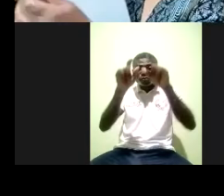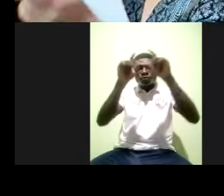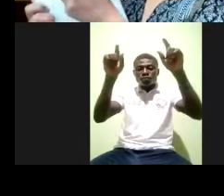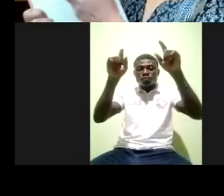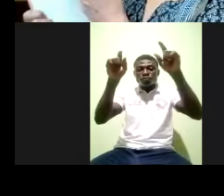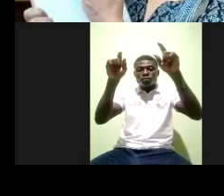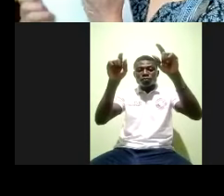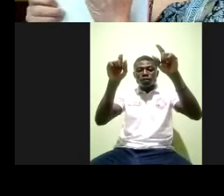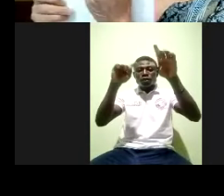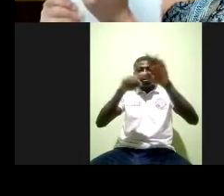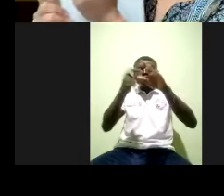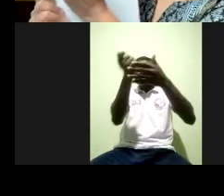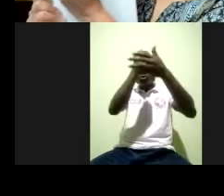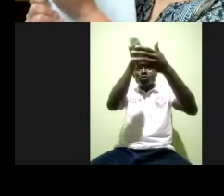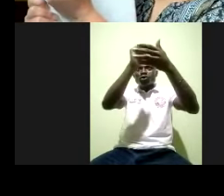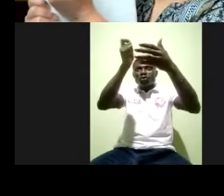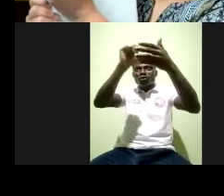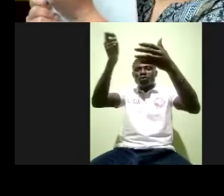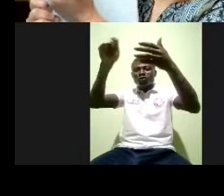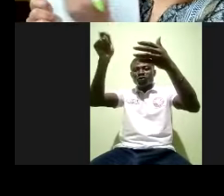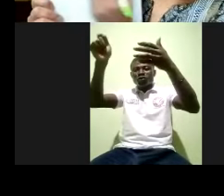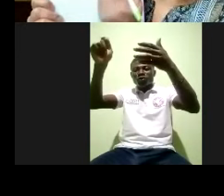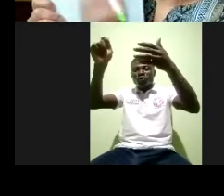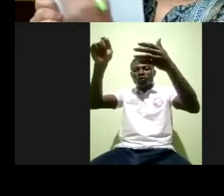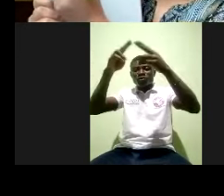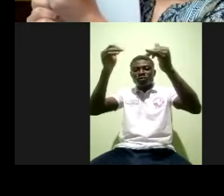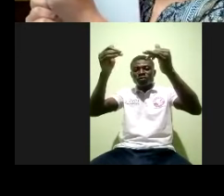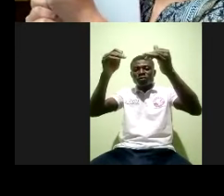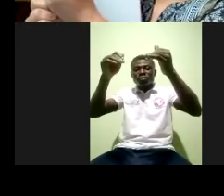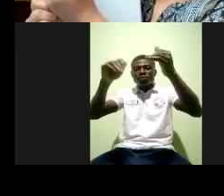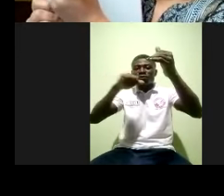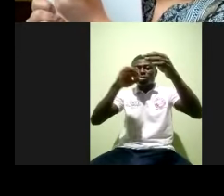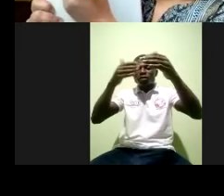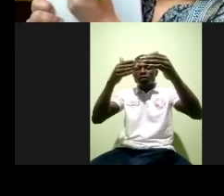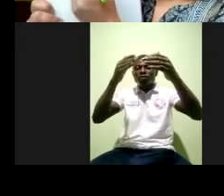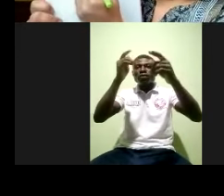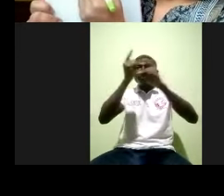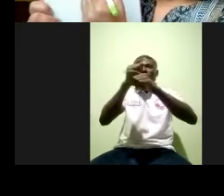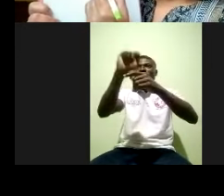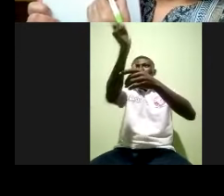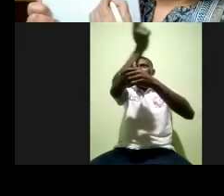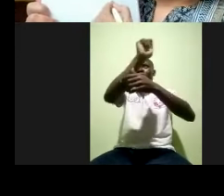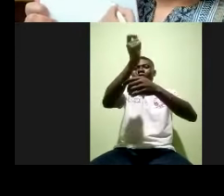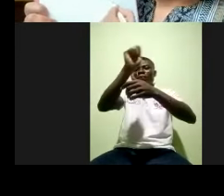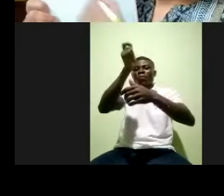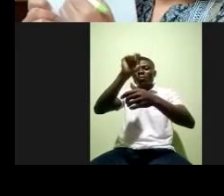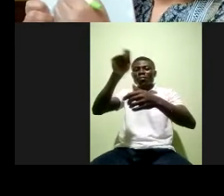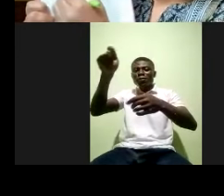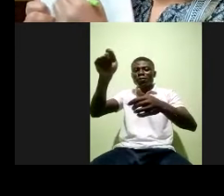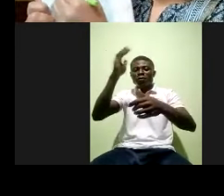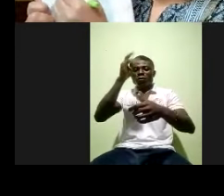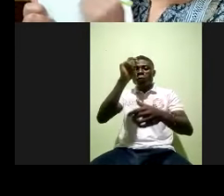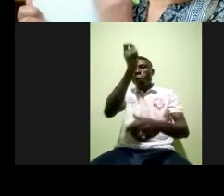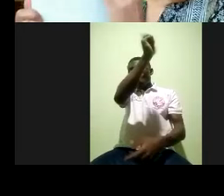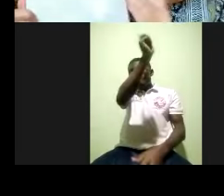their writing may go from this part. If they are not given the writing lines, their writing may go down, or